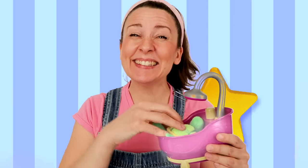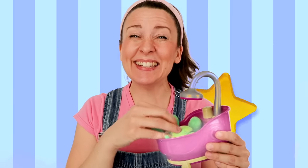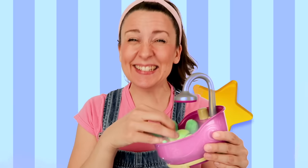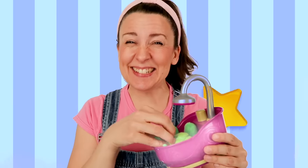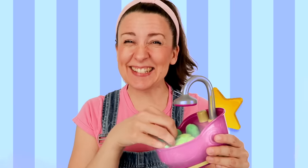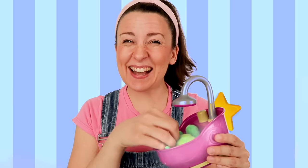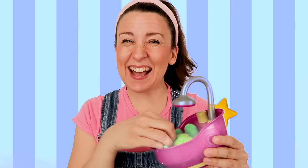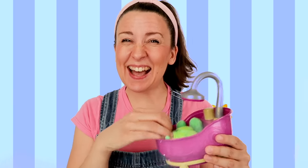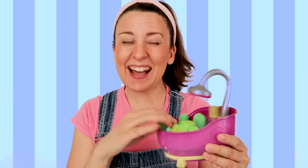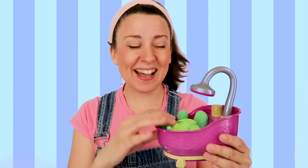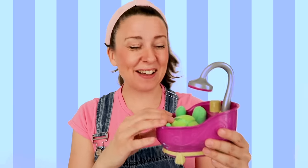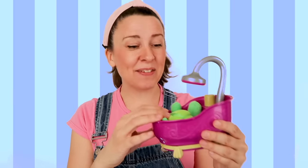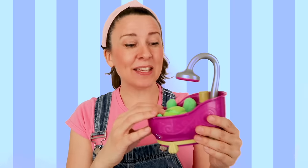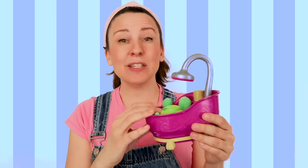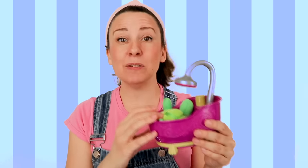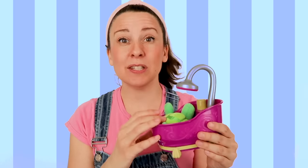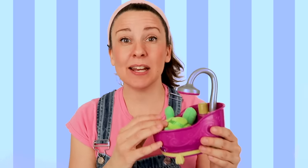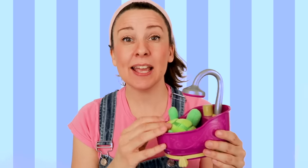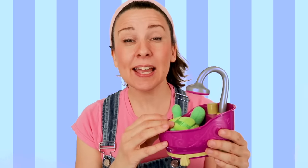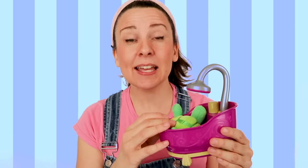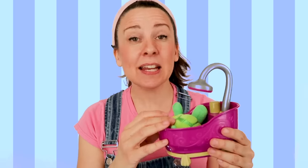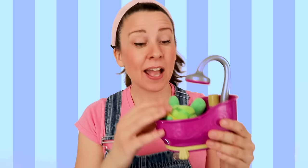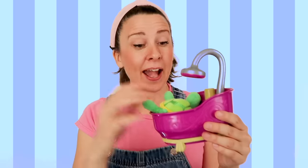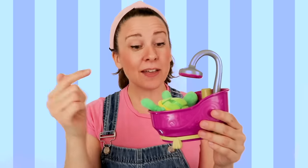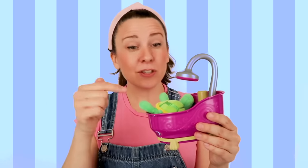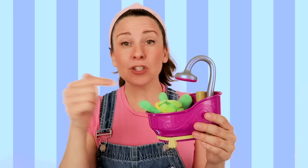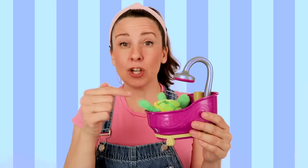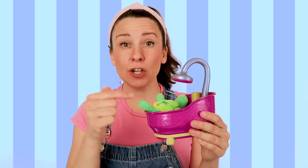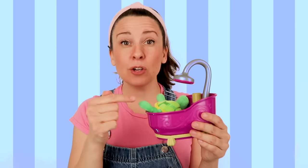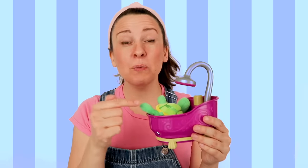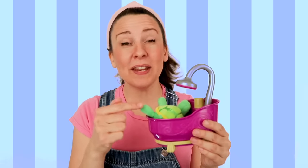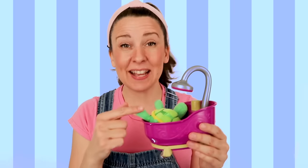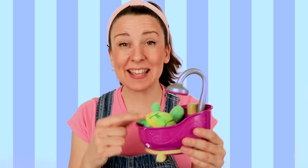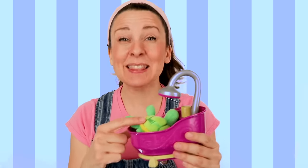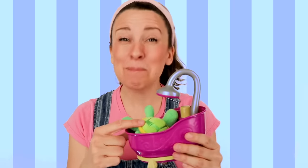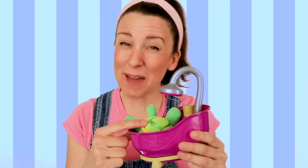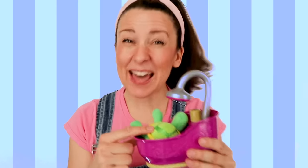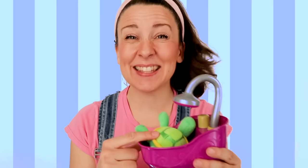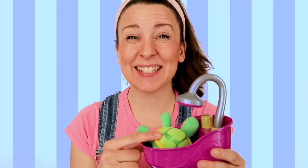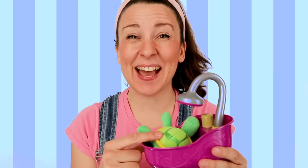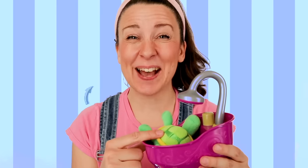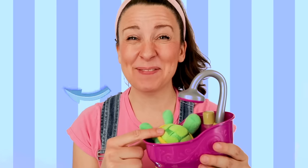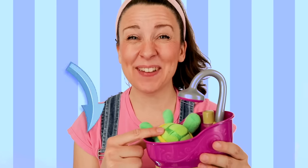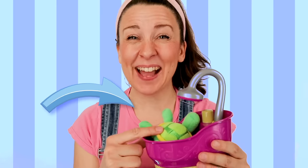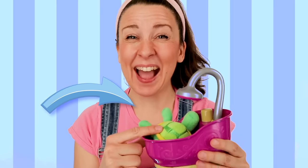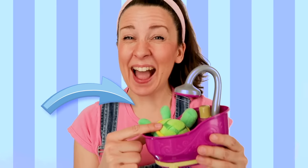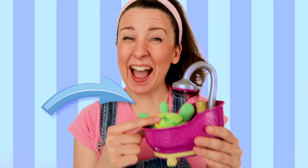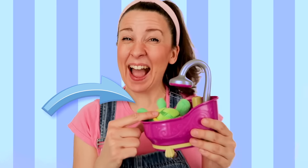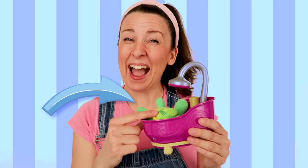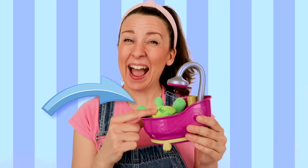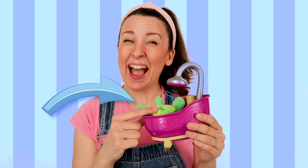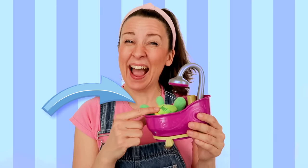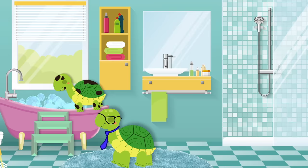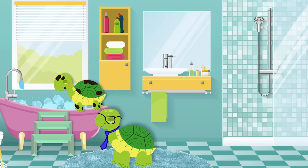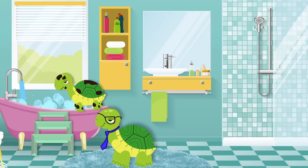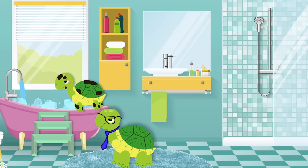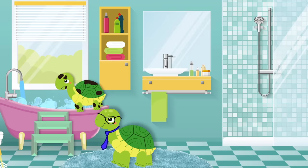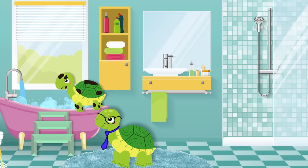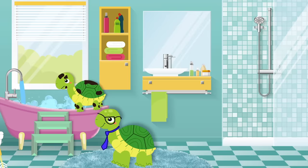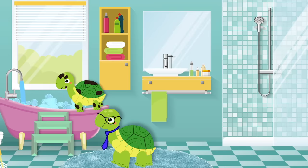in. Good job. You said in, and the turtle went in the bathtub.